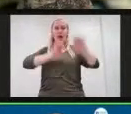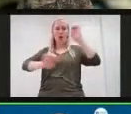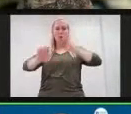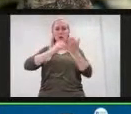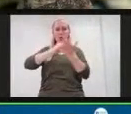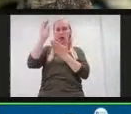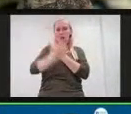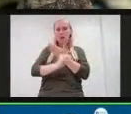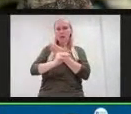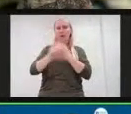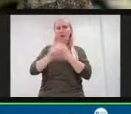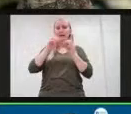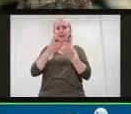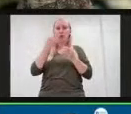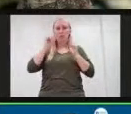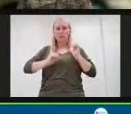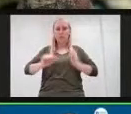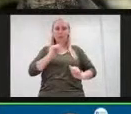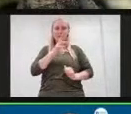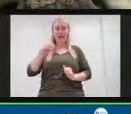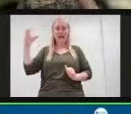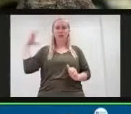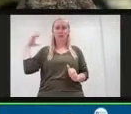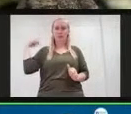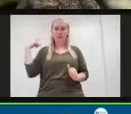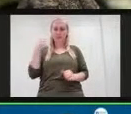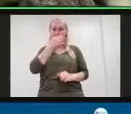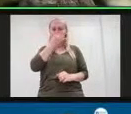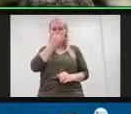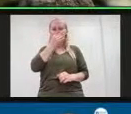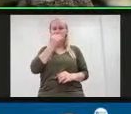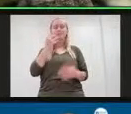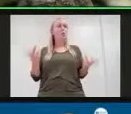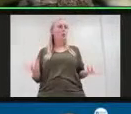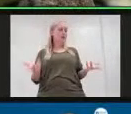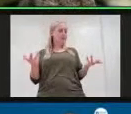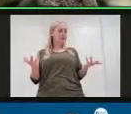superintendent. Yeah, Marty. So